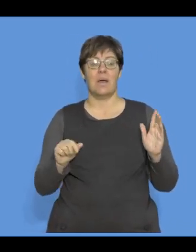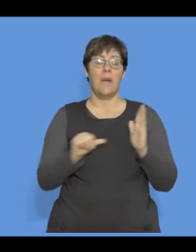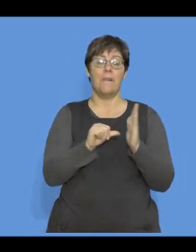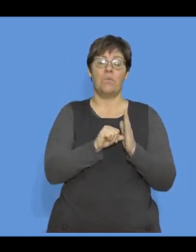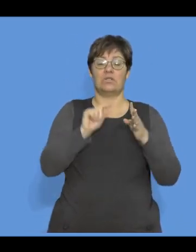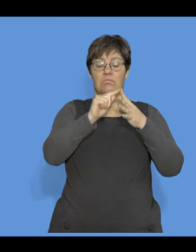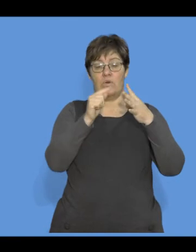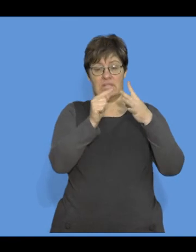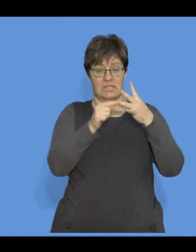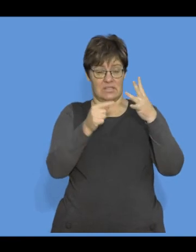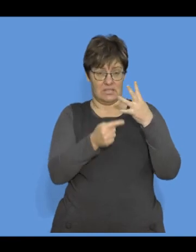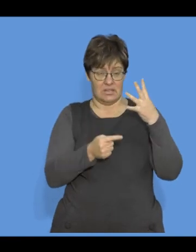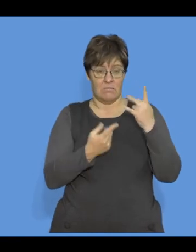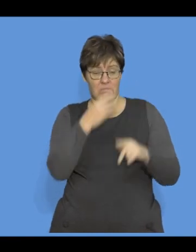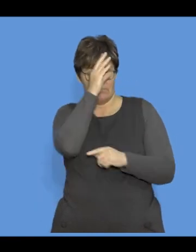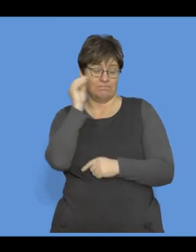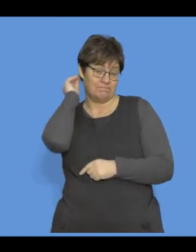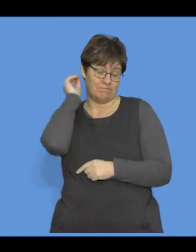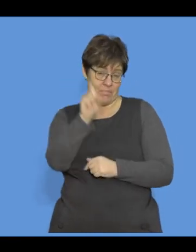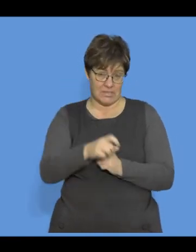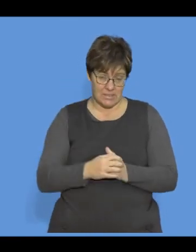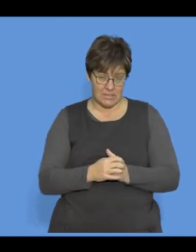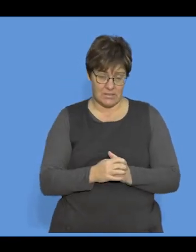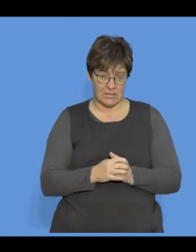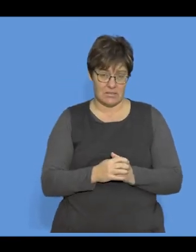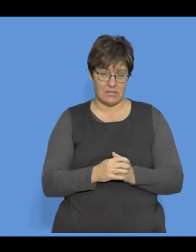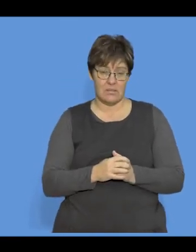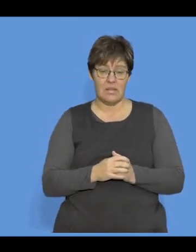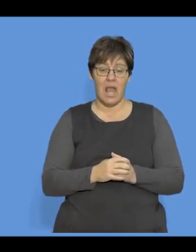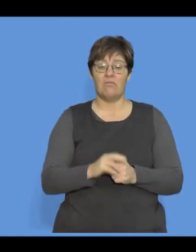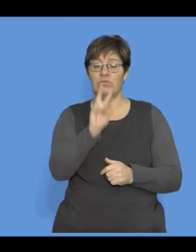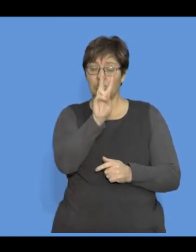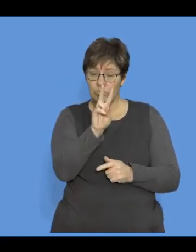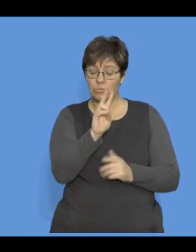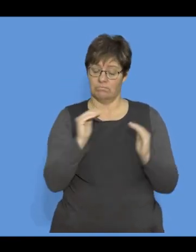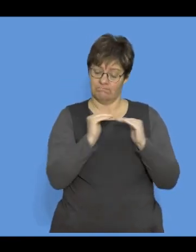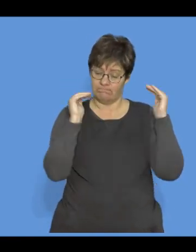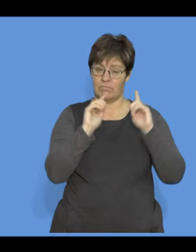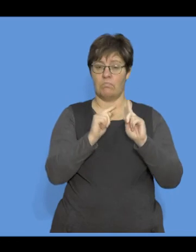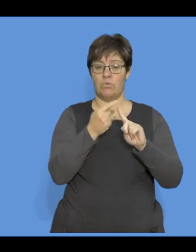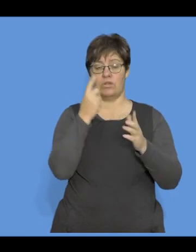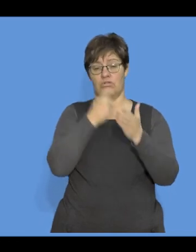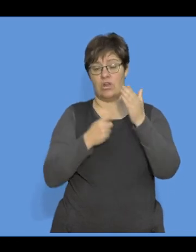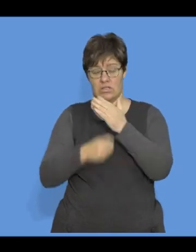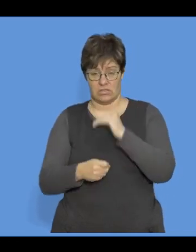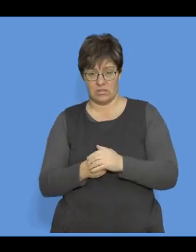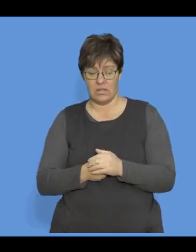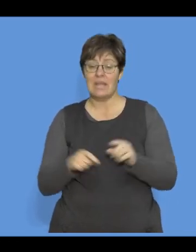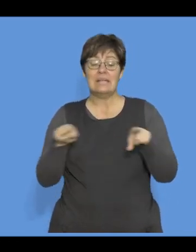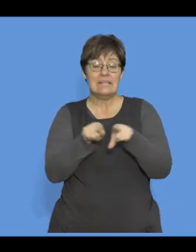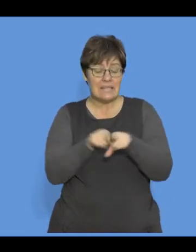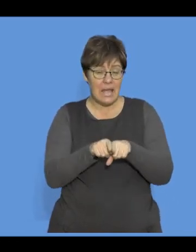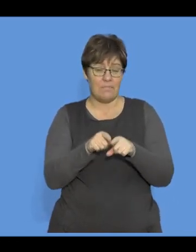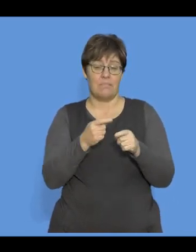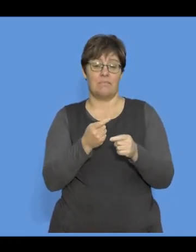points that you need to take note of. So identical, that's two identical point charges. So they have the same charge. They're both